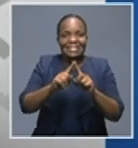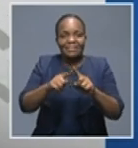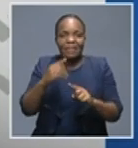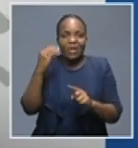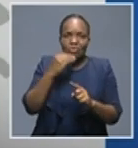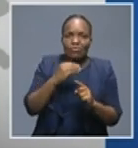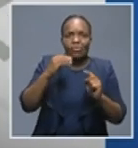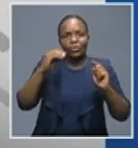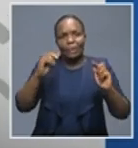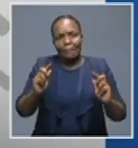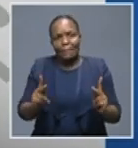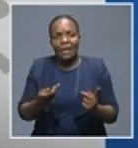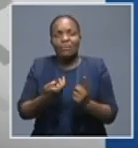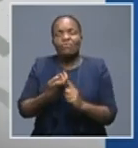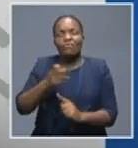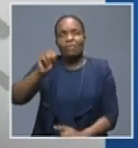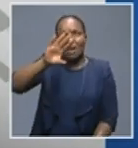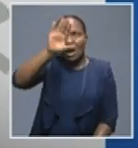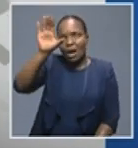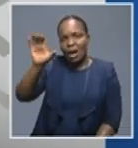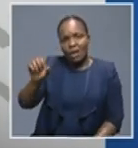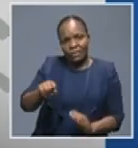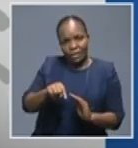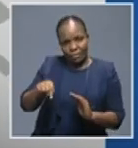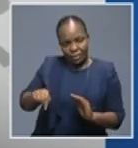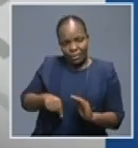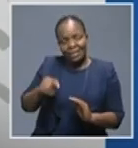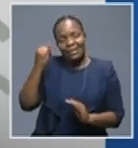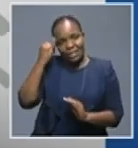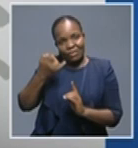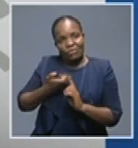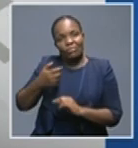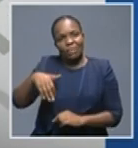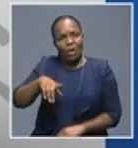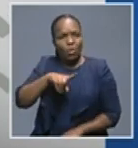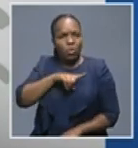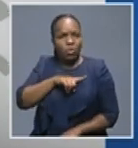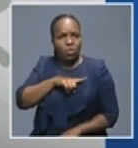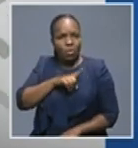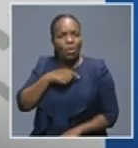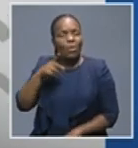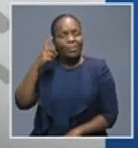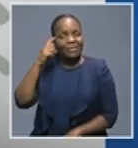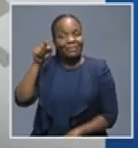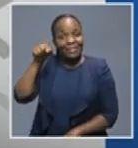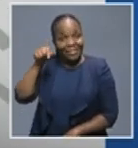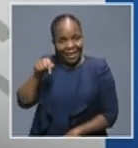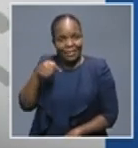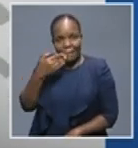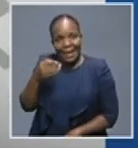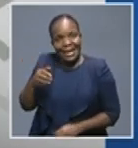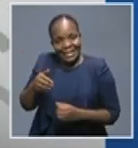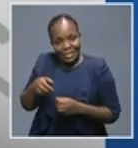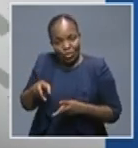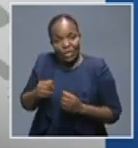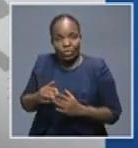of the contribution that Namibia made, because we believe that that is really the starting point, because